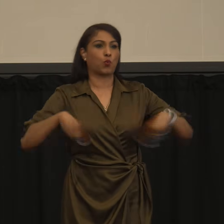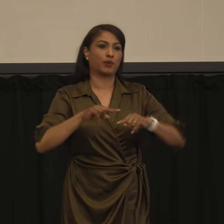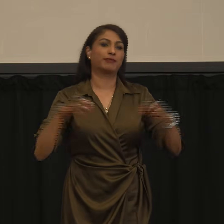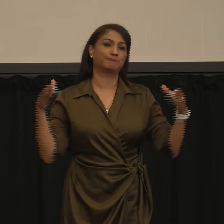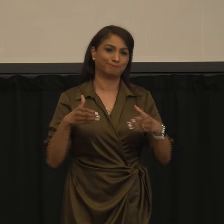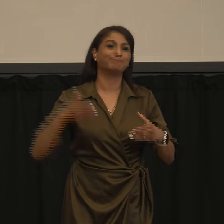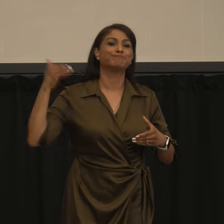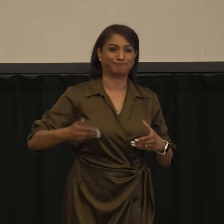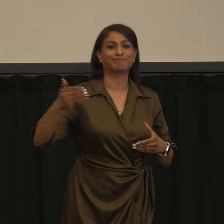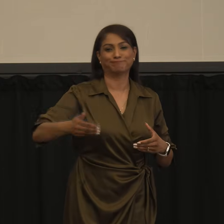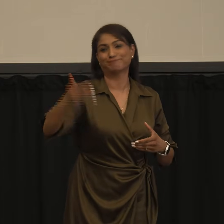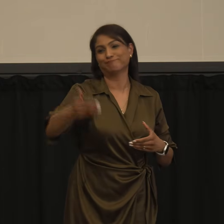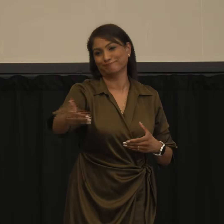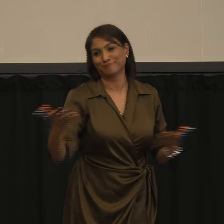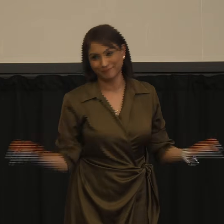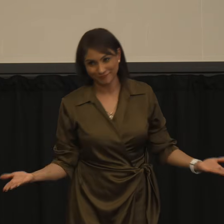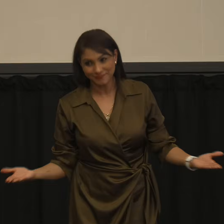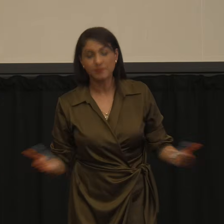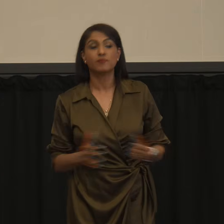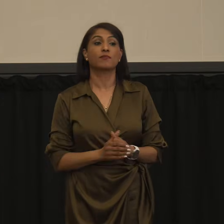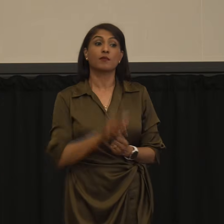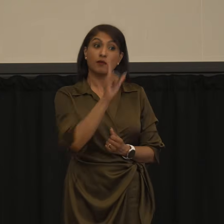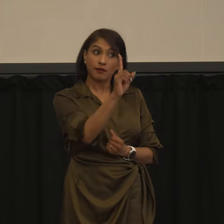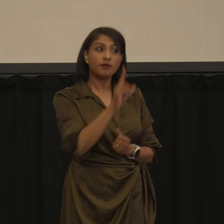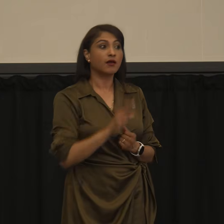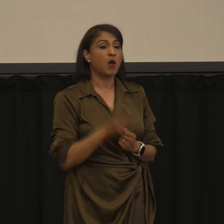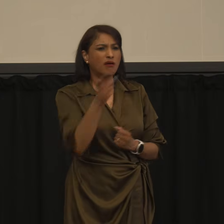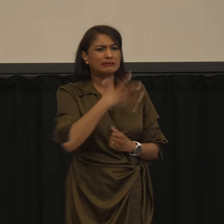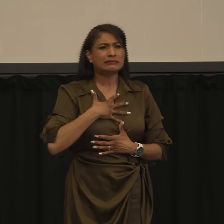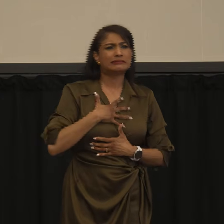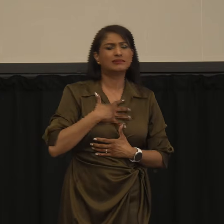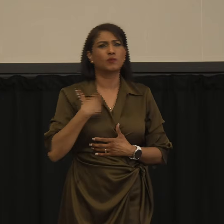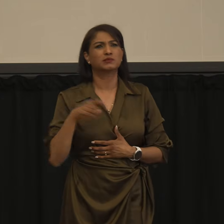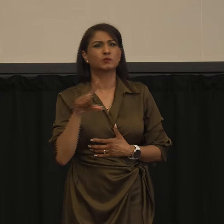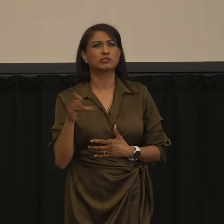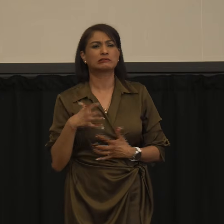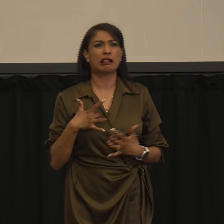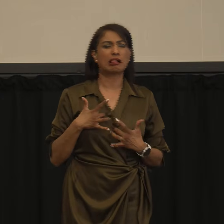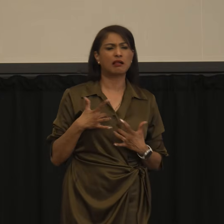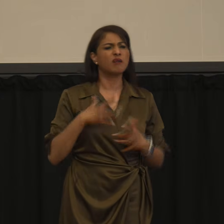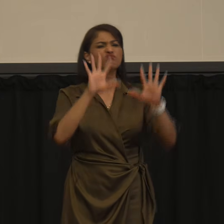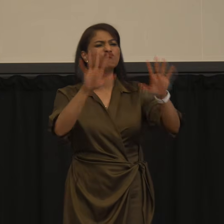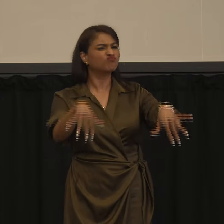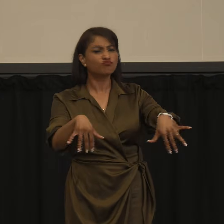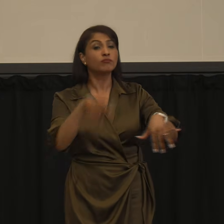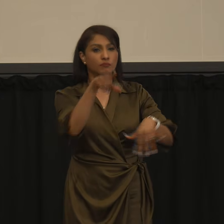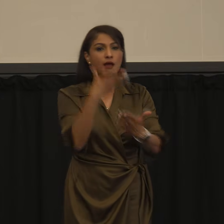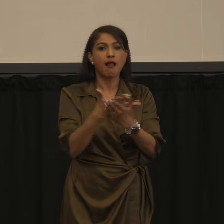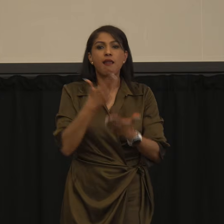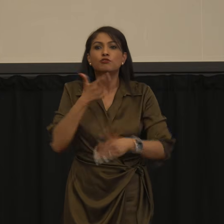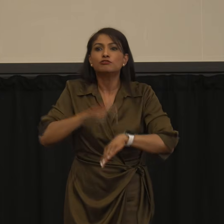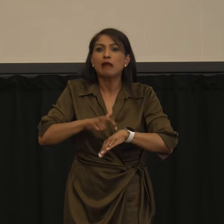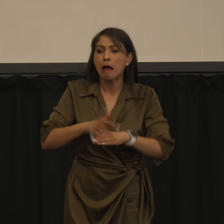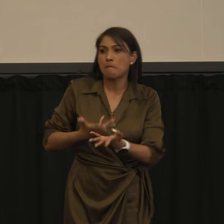community. And it's important for us to collaborate and work together on that. So continuously updating is the key